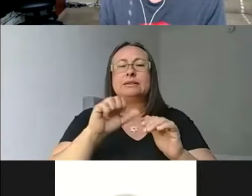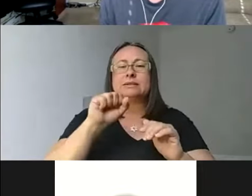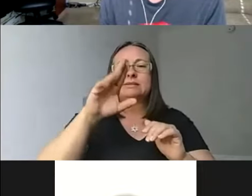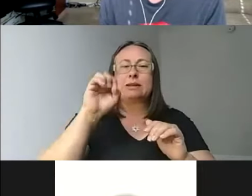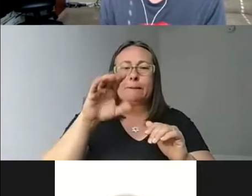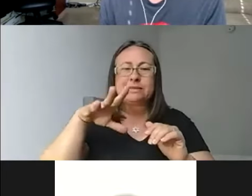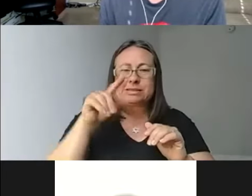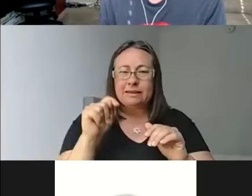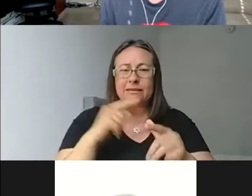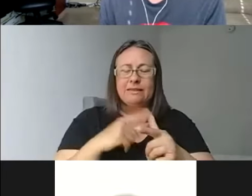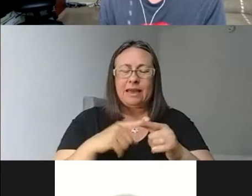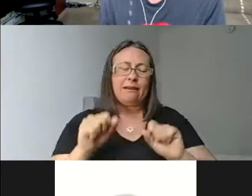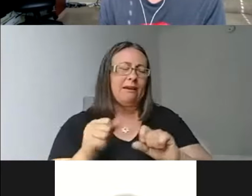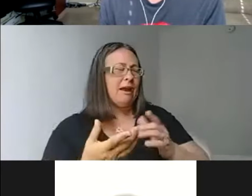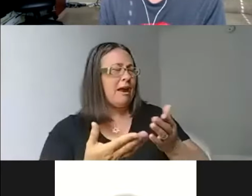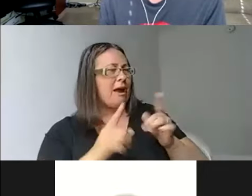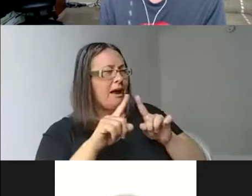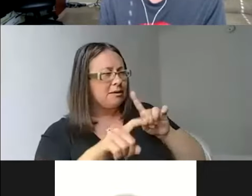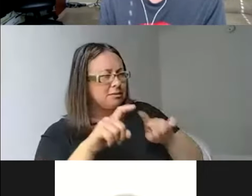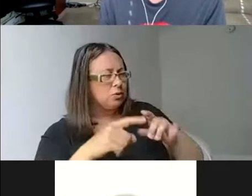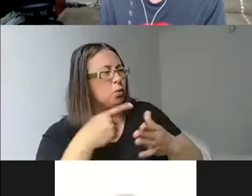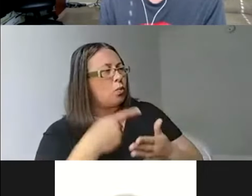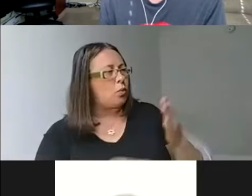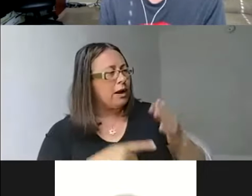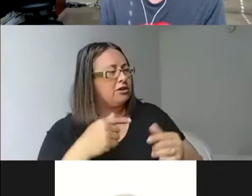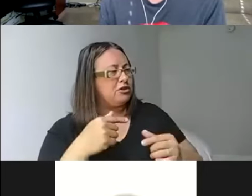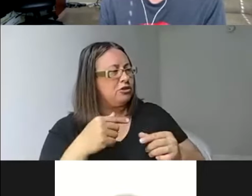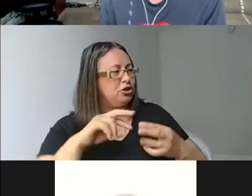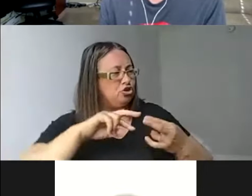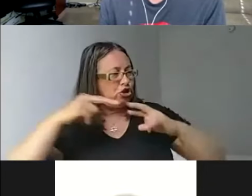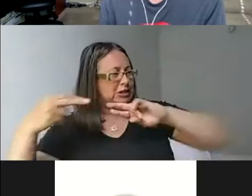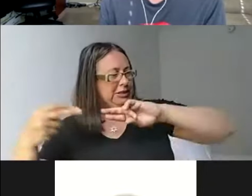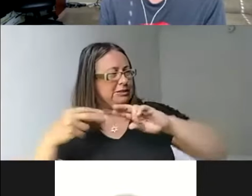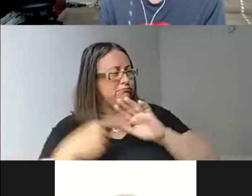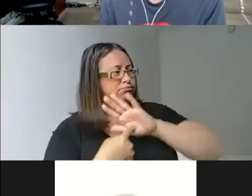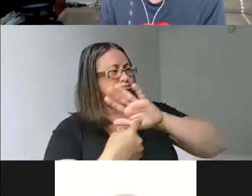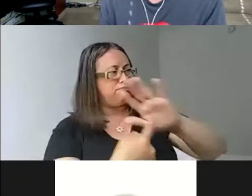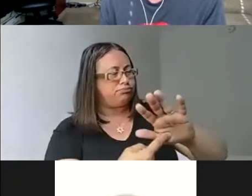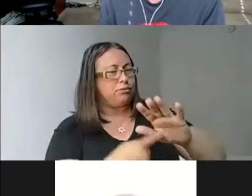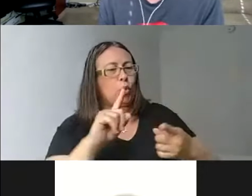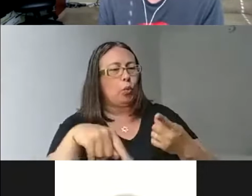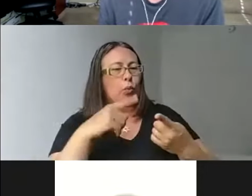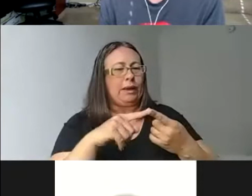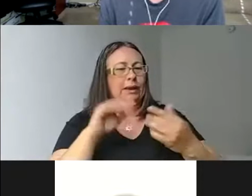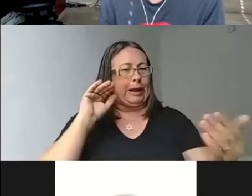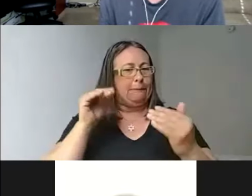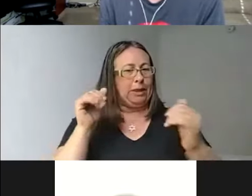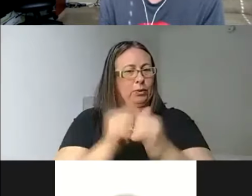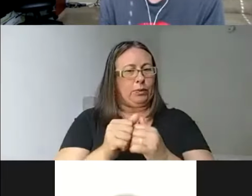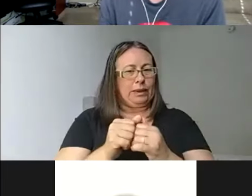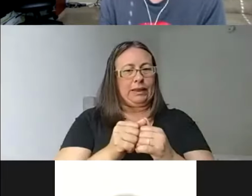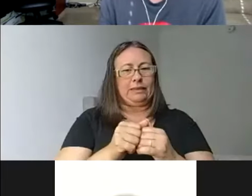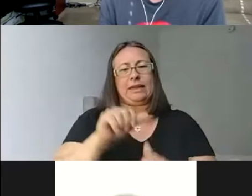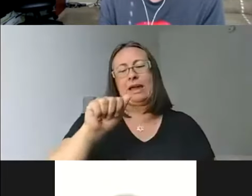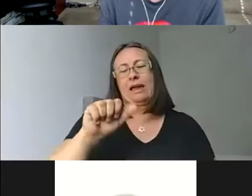can ask, what kinds of genes are differentially expressed in the oligodendrocyte lineage compared to the other, let's say,